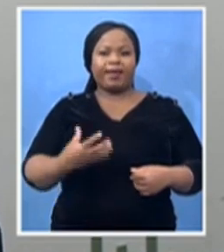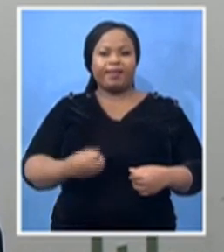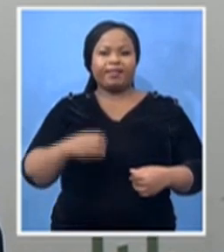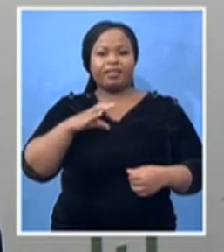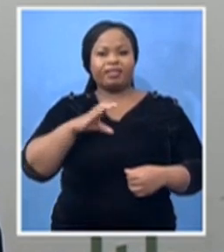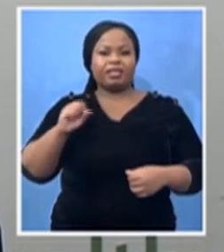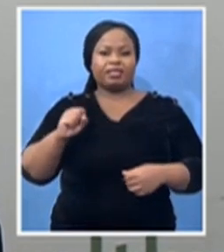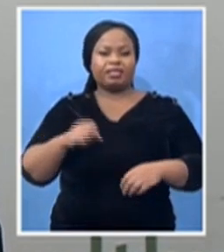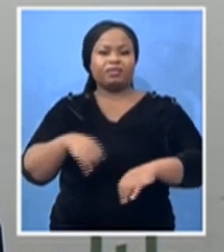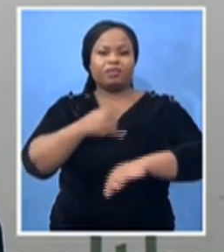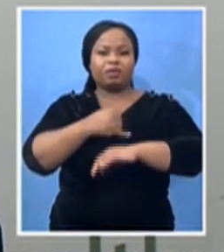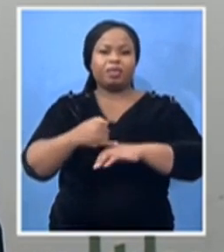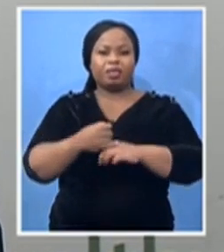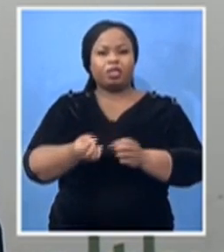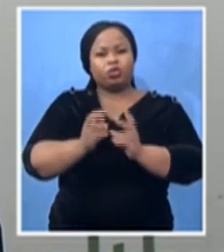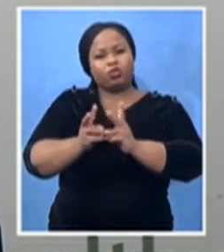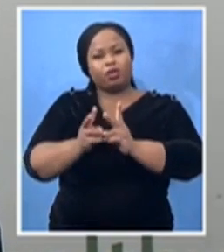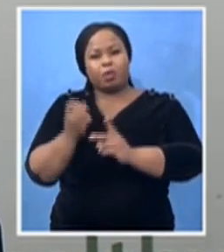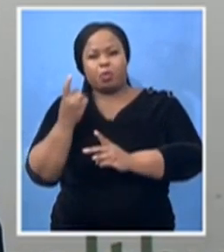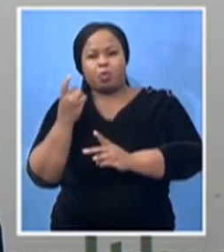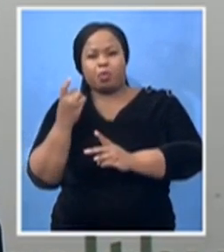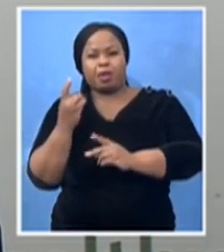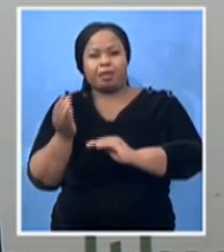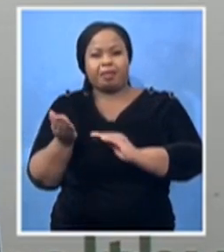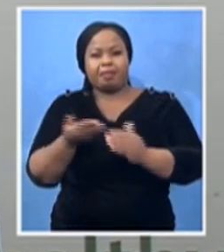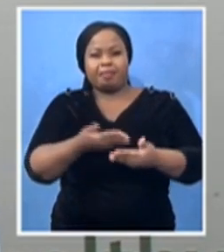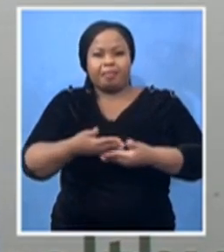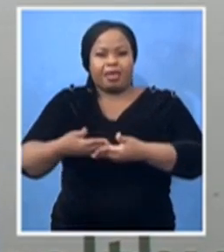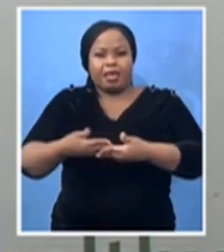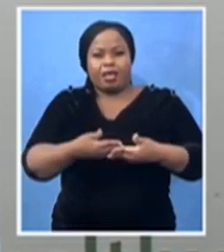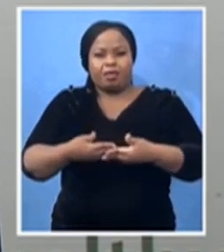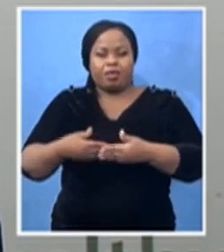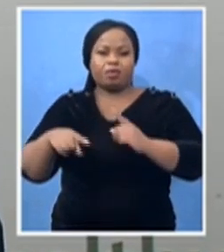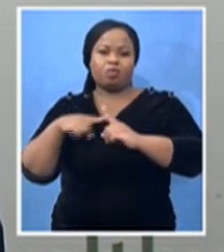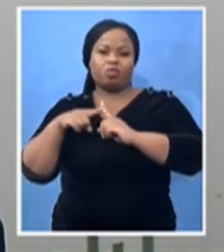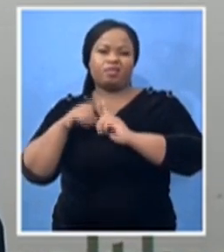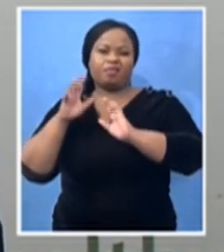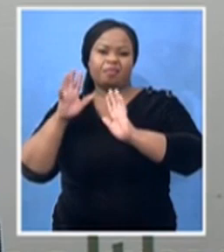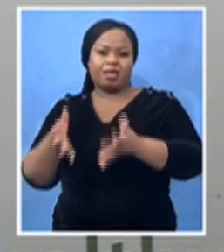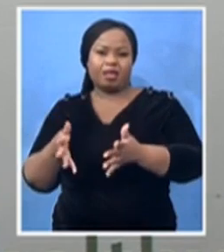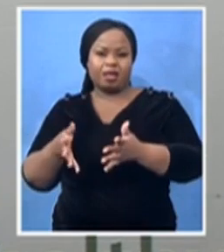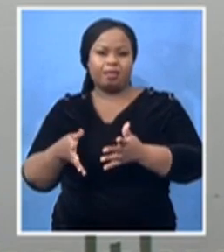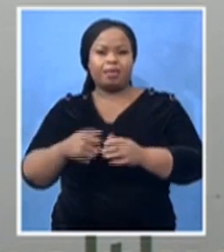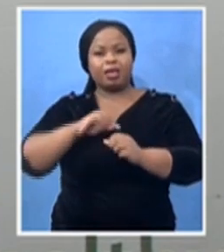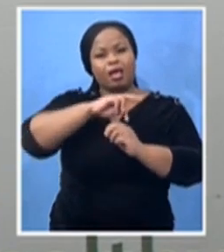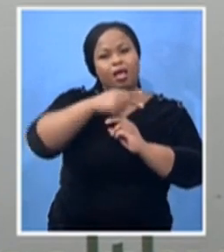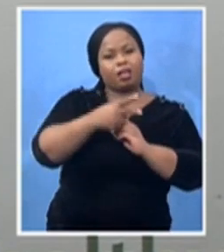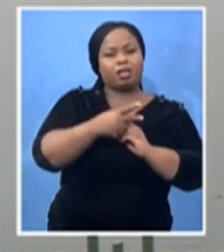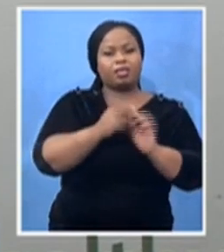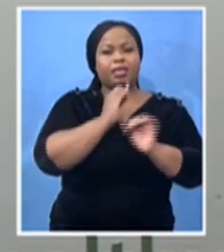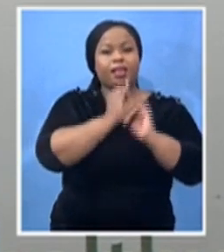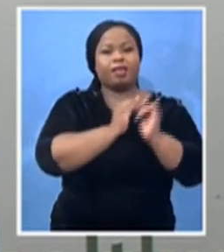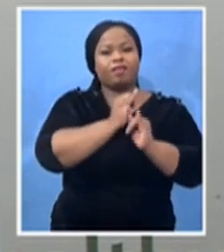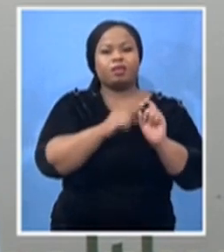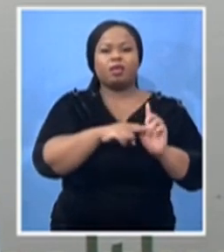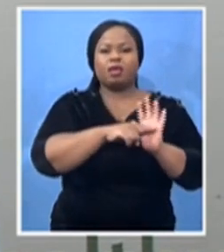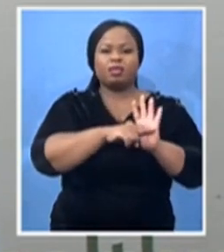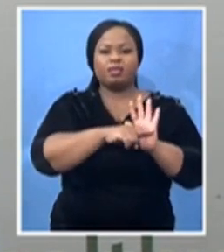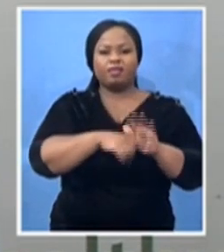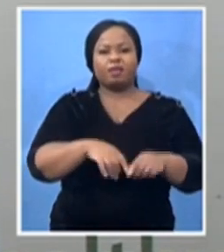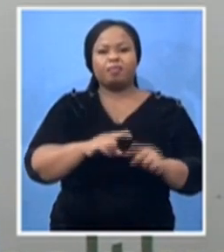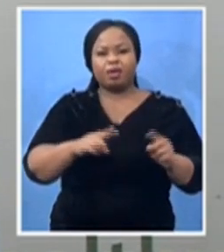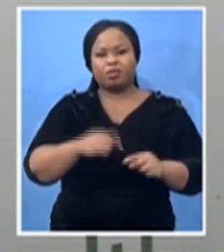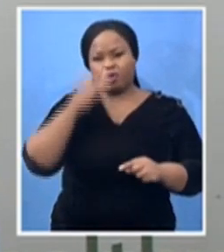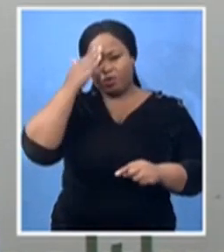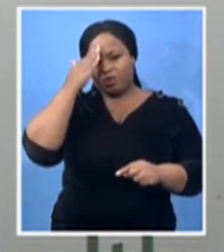baby was found to be positive, which it's also known that it's not vertically transmitted, but I think it's just something